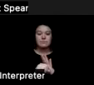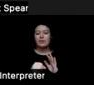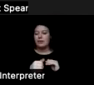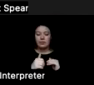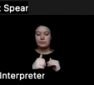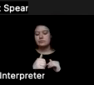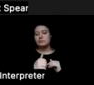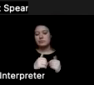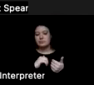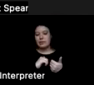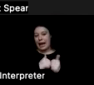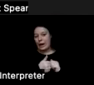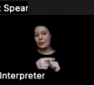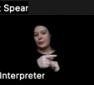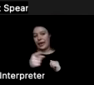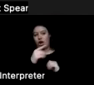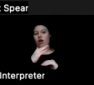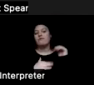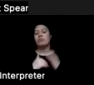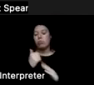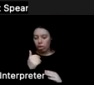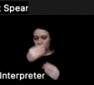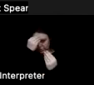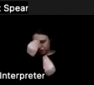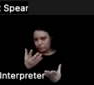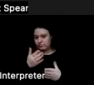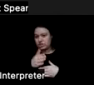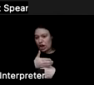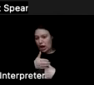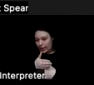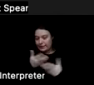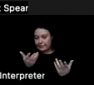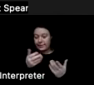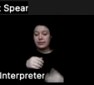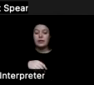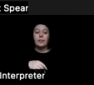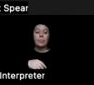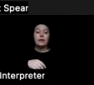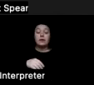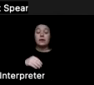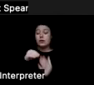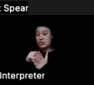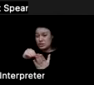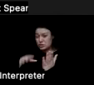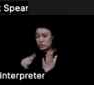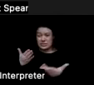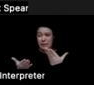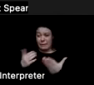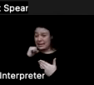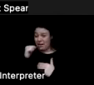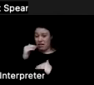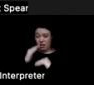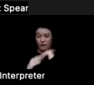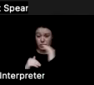And so it can be useful in that term as well, because students may not feel comfortable sharing